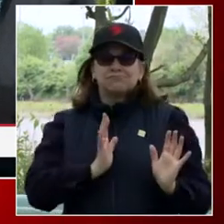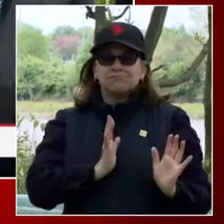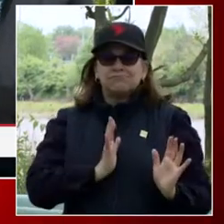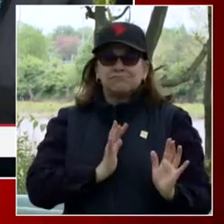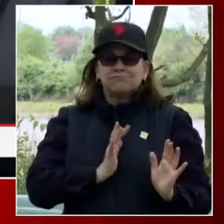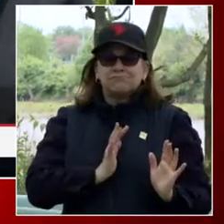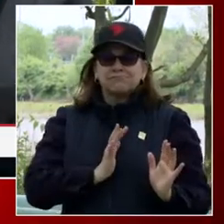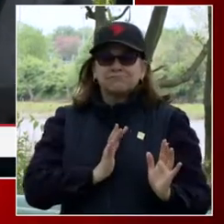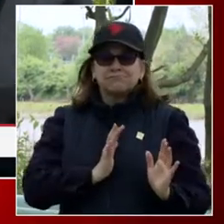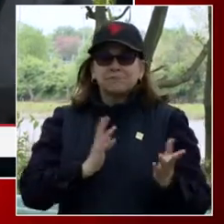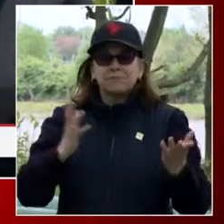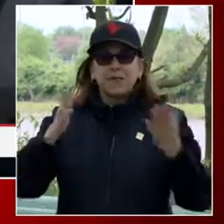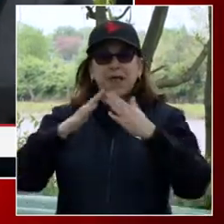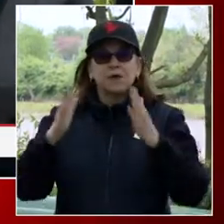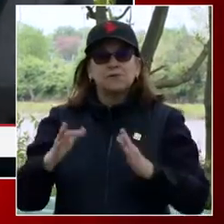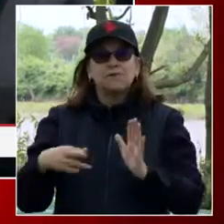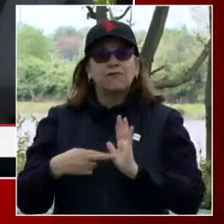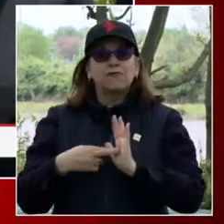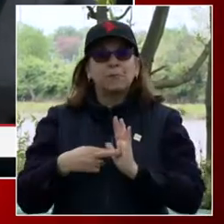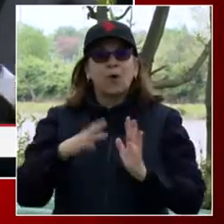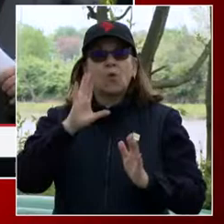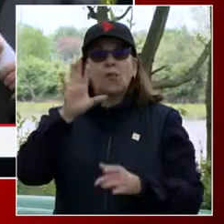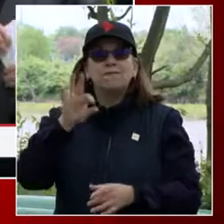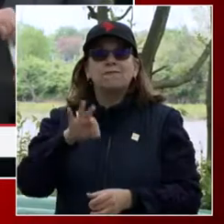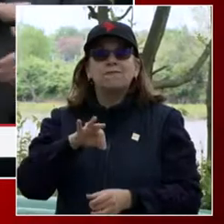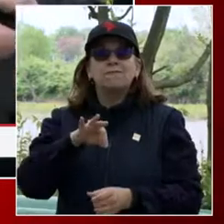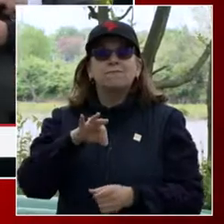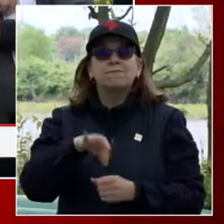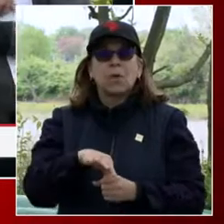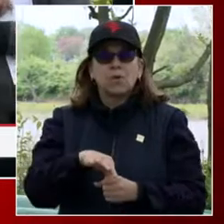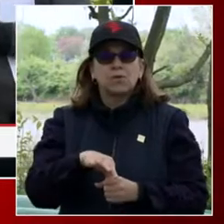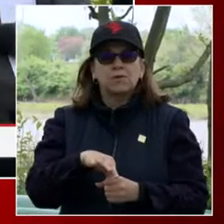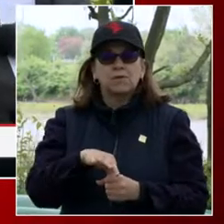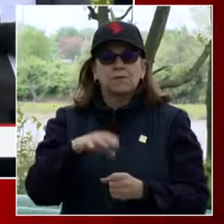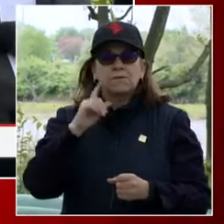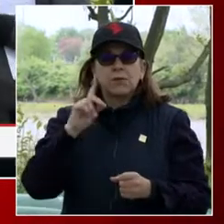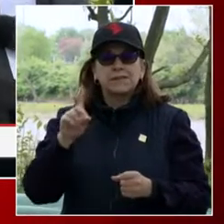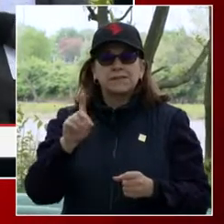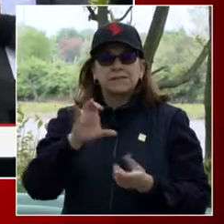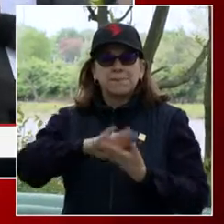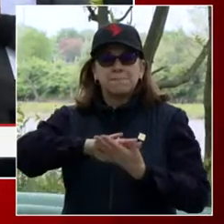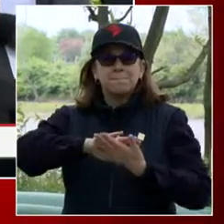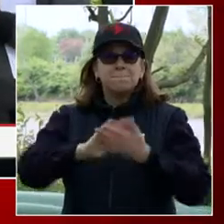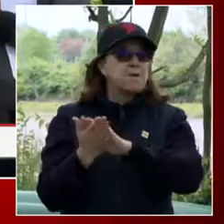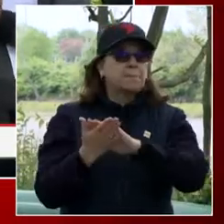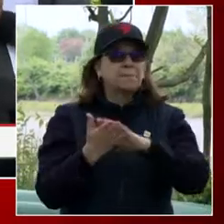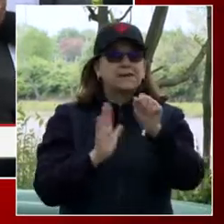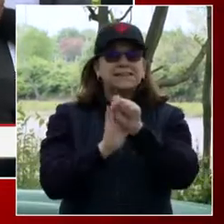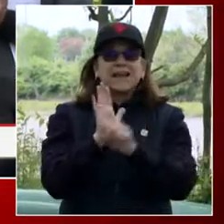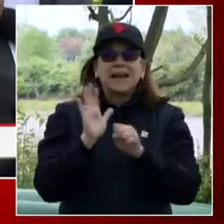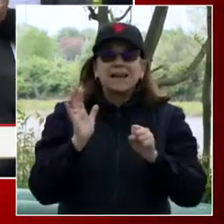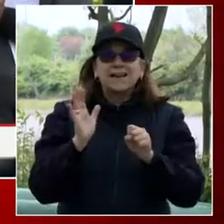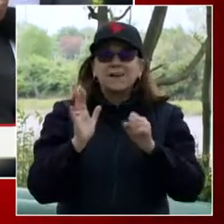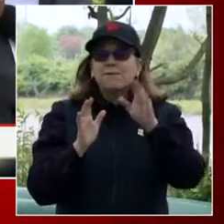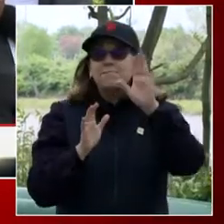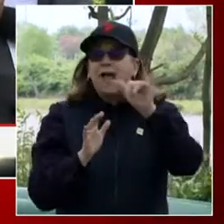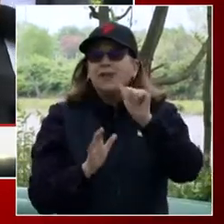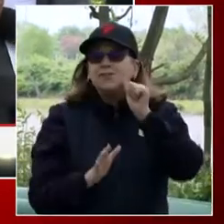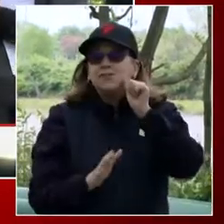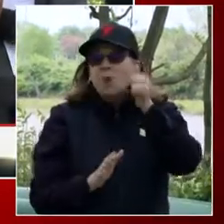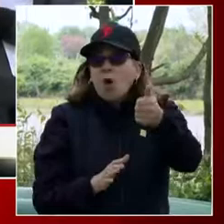will vote in favor, we expect, for D.C. statehood for the second time.